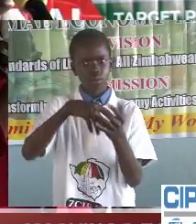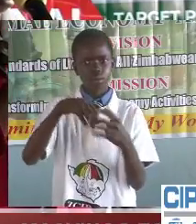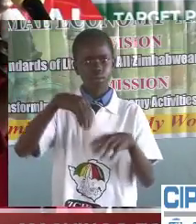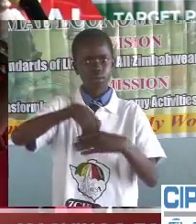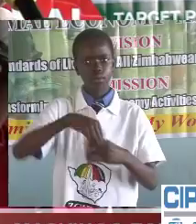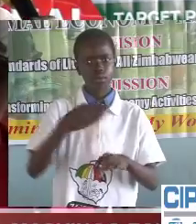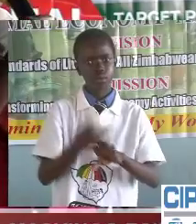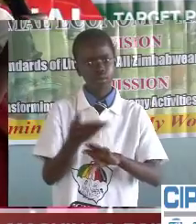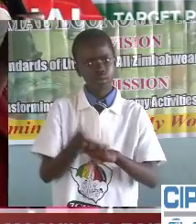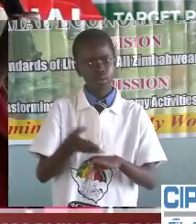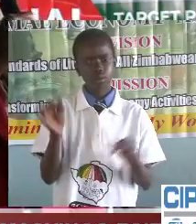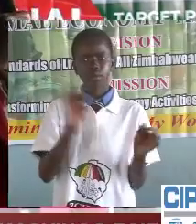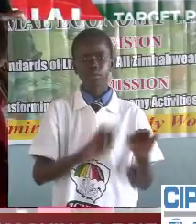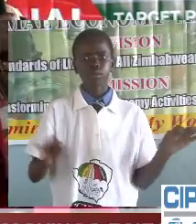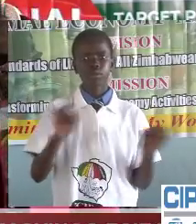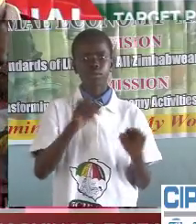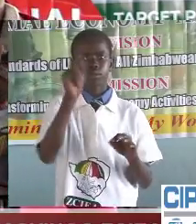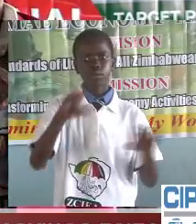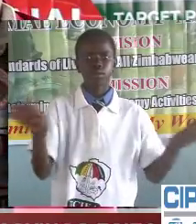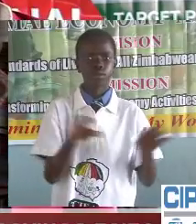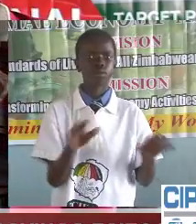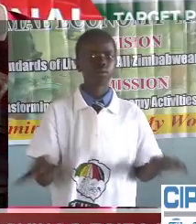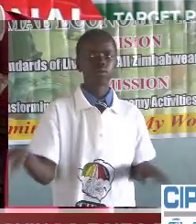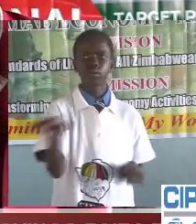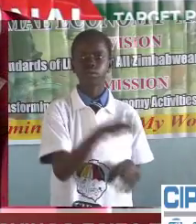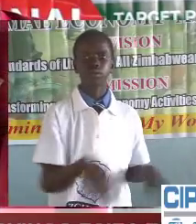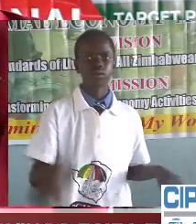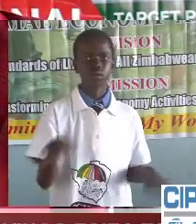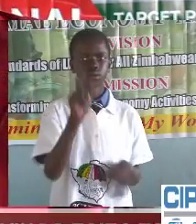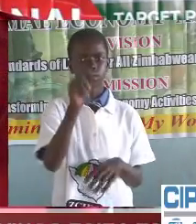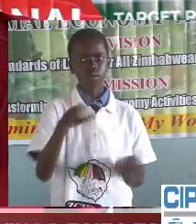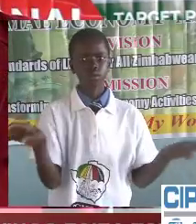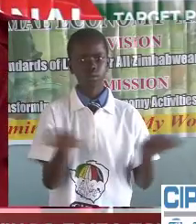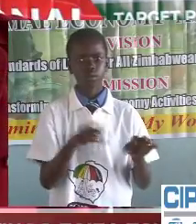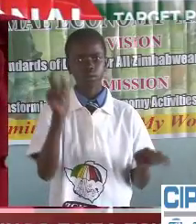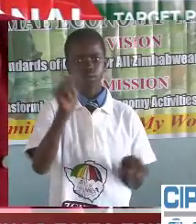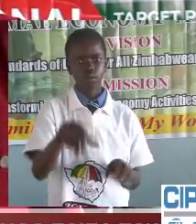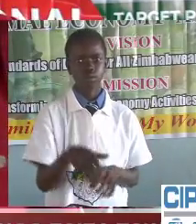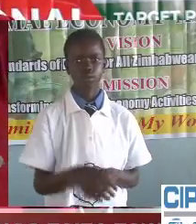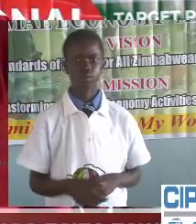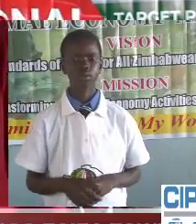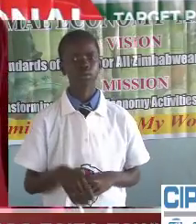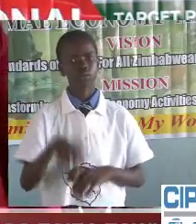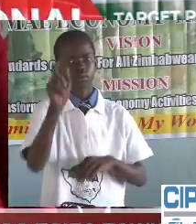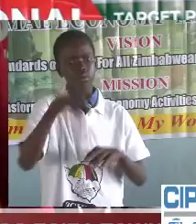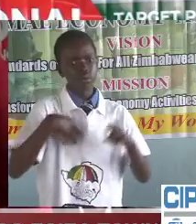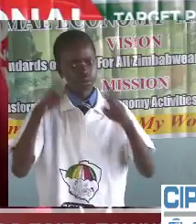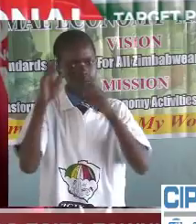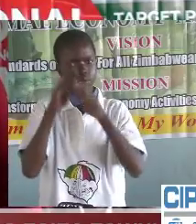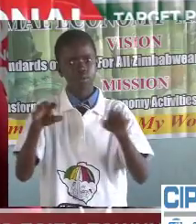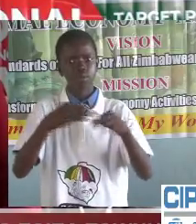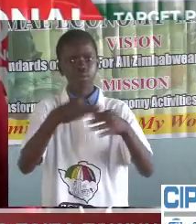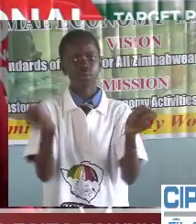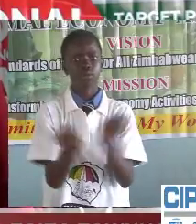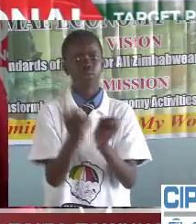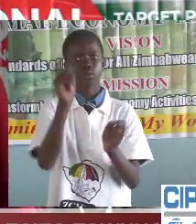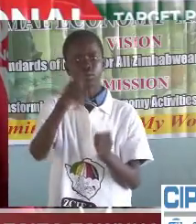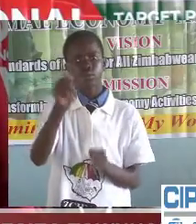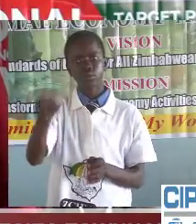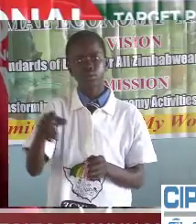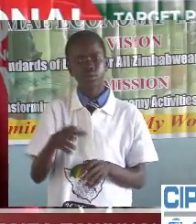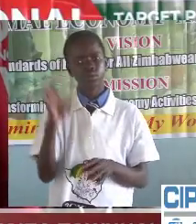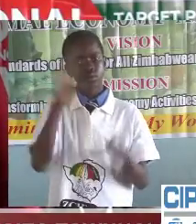hakuna. Takaita mabasa edu tega kuti tishandire tiriritire mhuri dzedu.